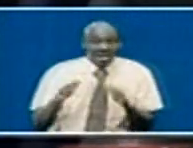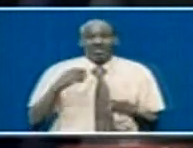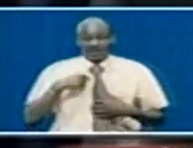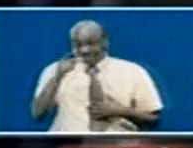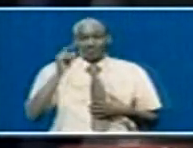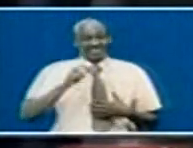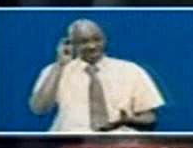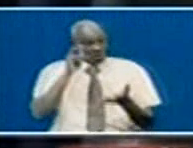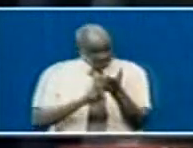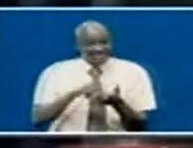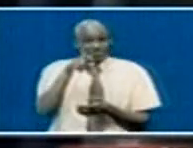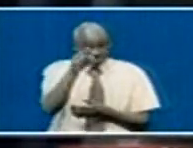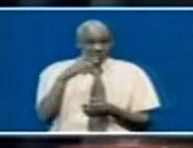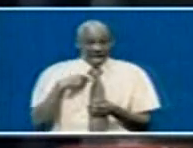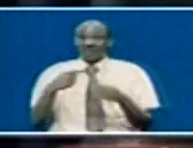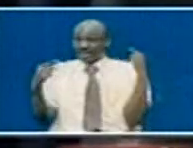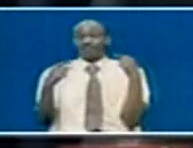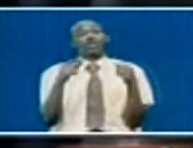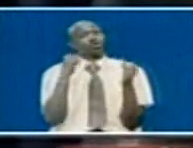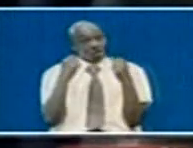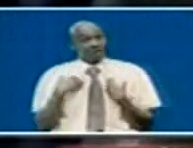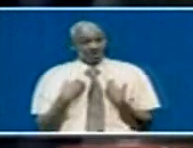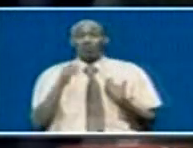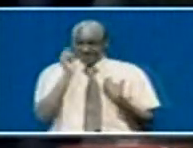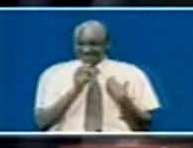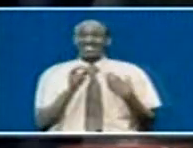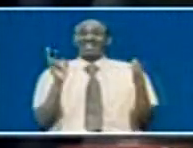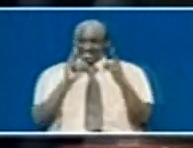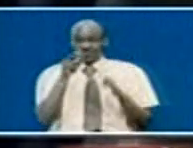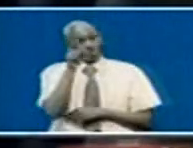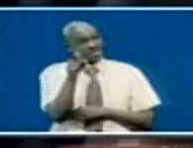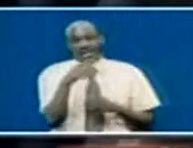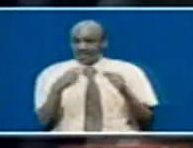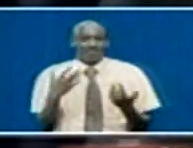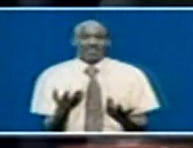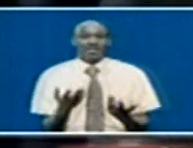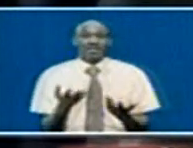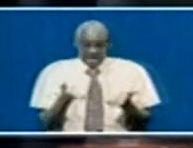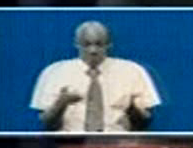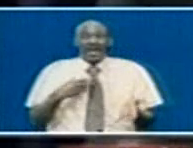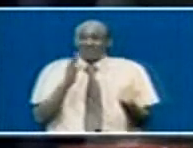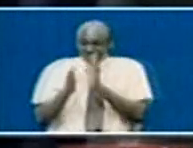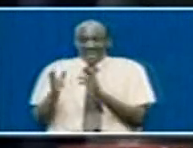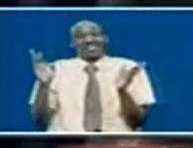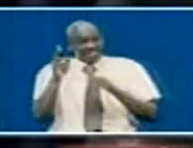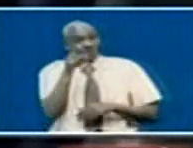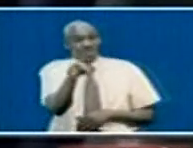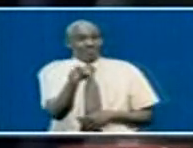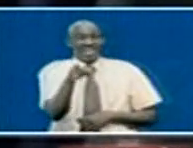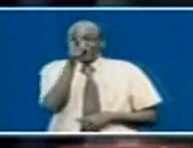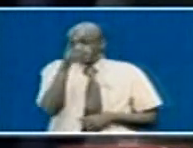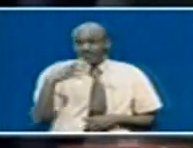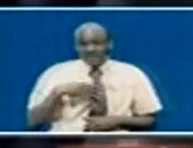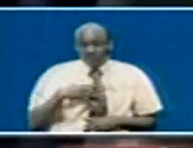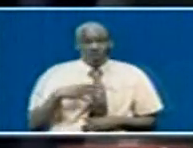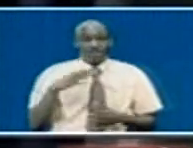that we are dealing with a formidable enemy. And we have to prepare for that. And we are preparing for that. Yeah. These people will